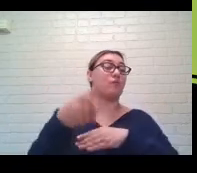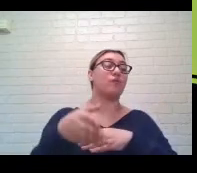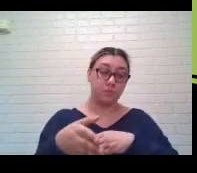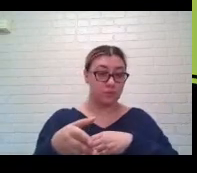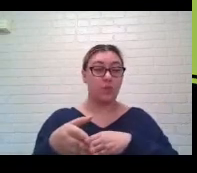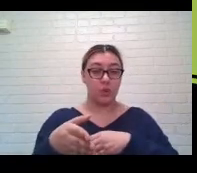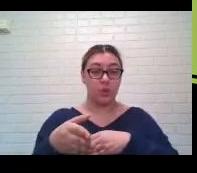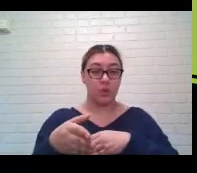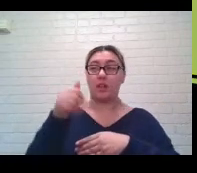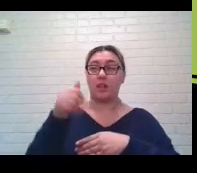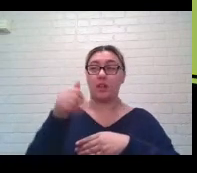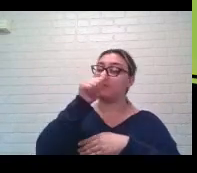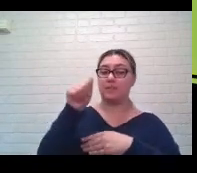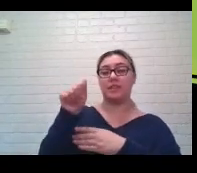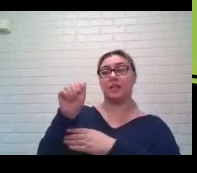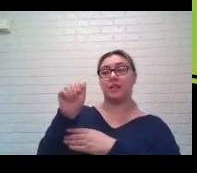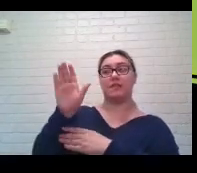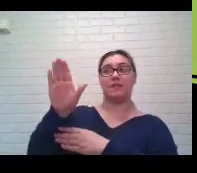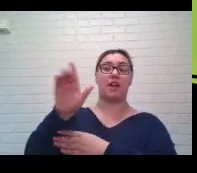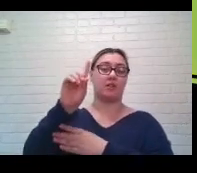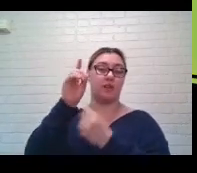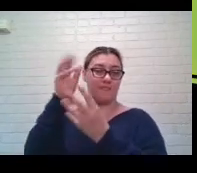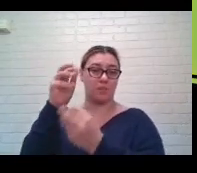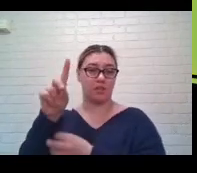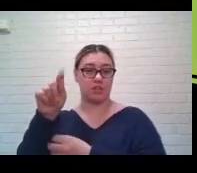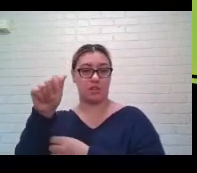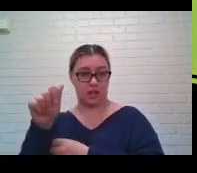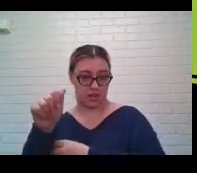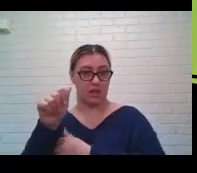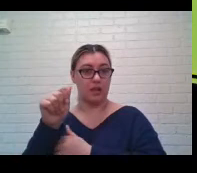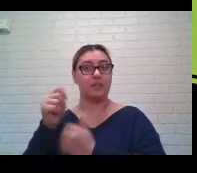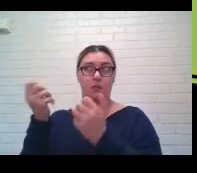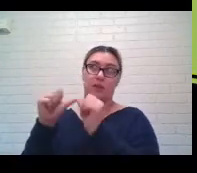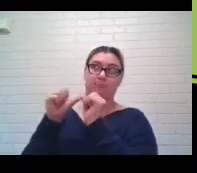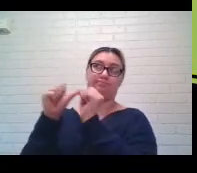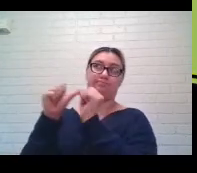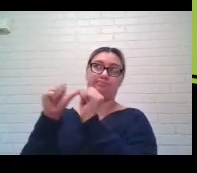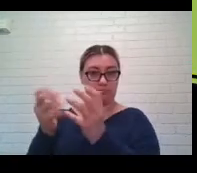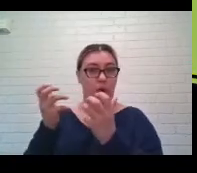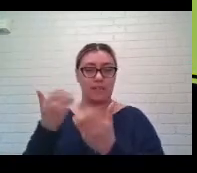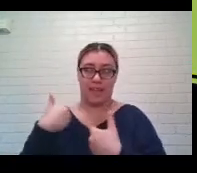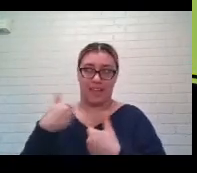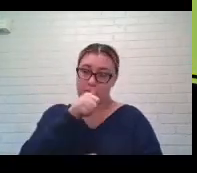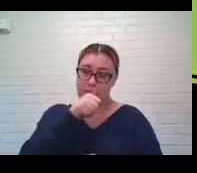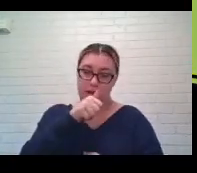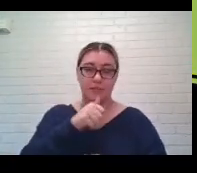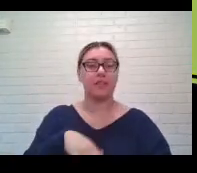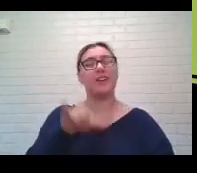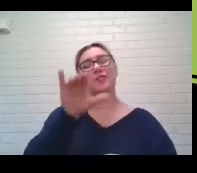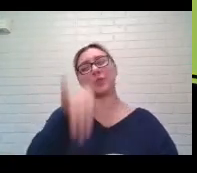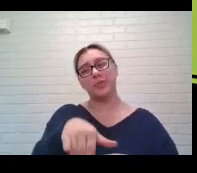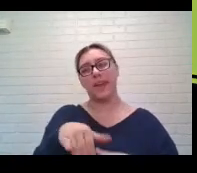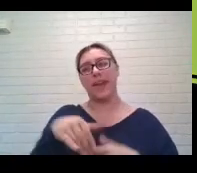that the user wanted to maintain. And these are the kind of situations that we are talking about, where um,